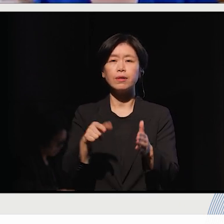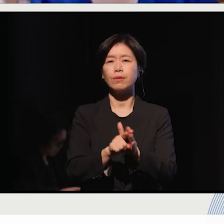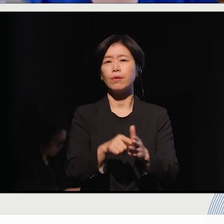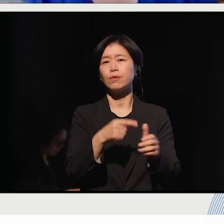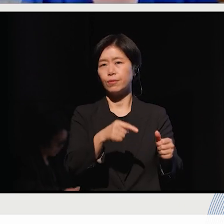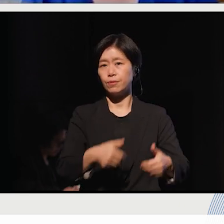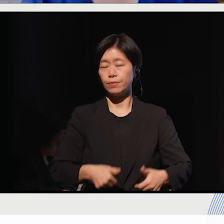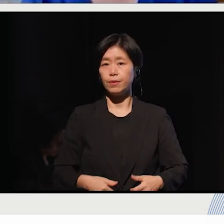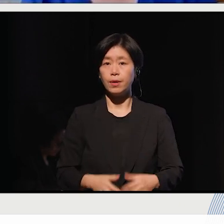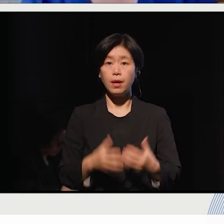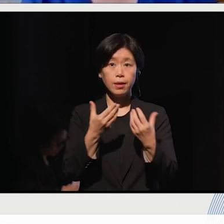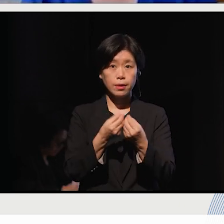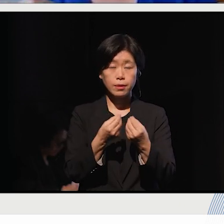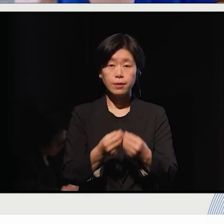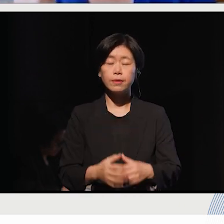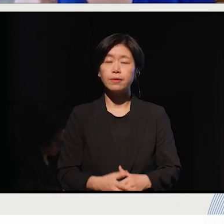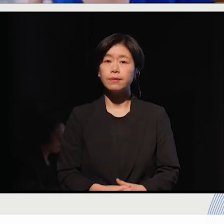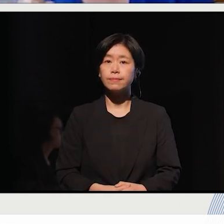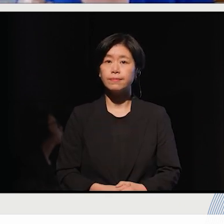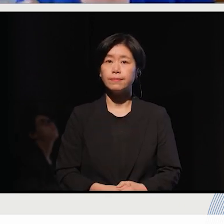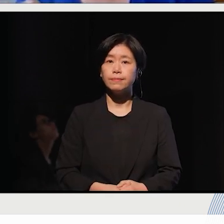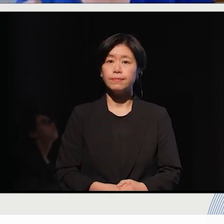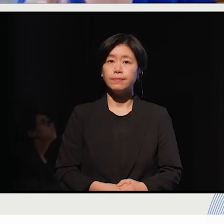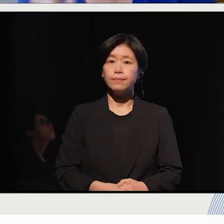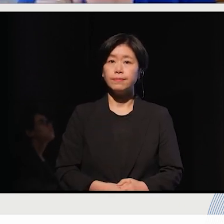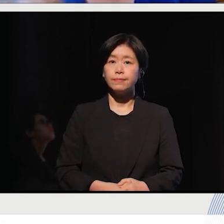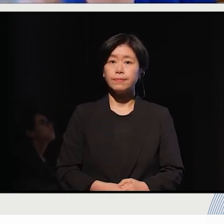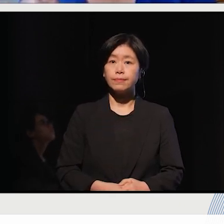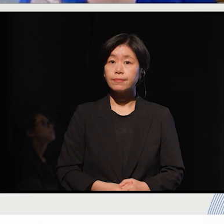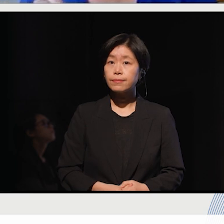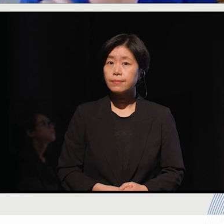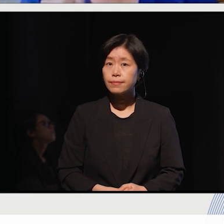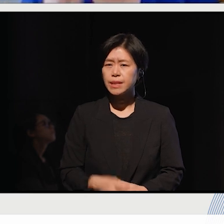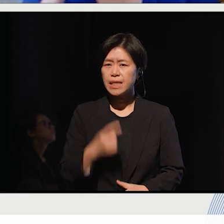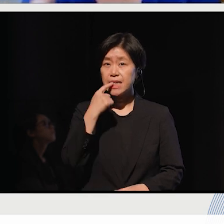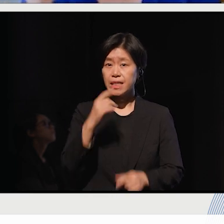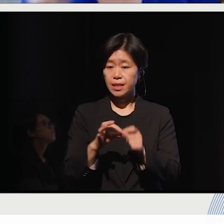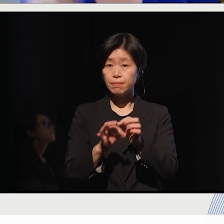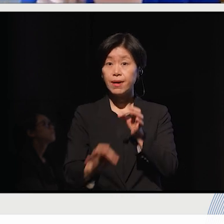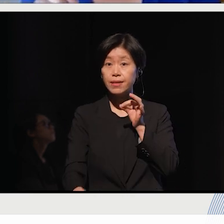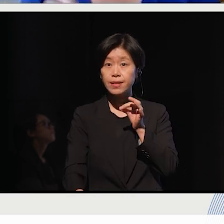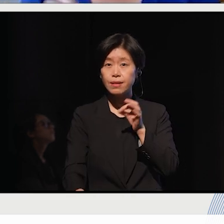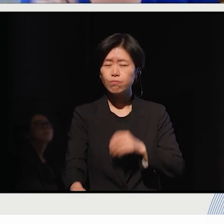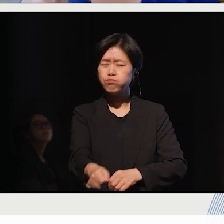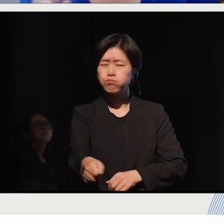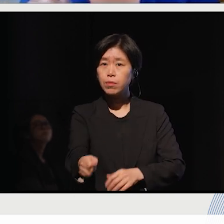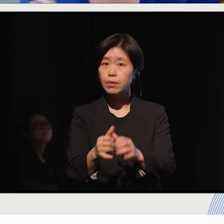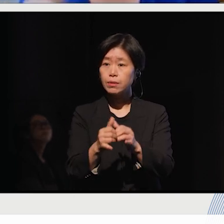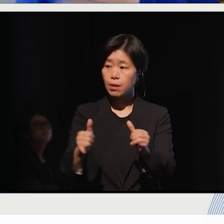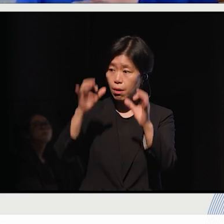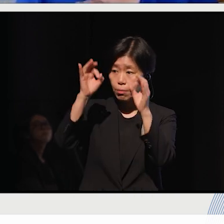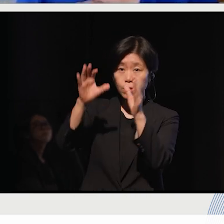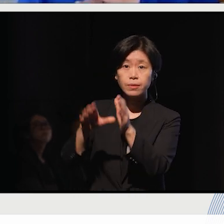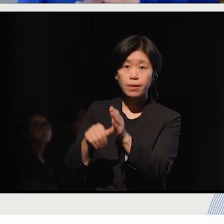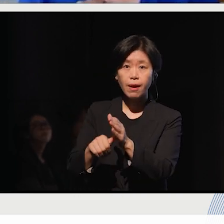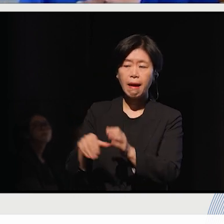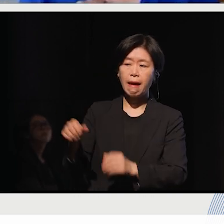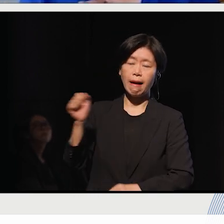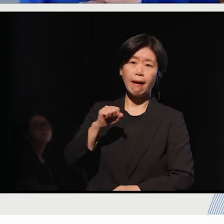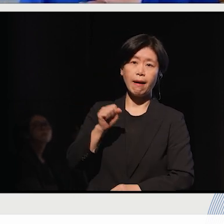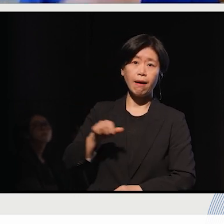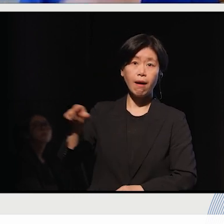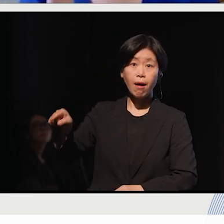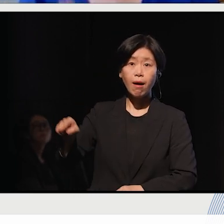with a white cane, for example, you might go, "Oh, they're blind. I'm assuming they're blind. And oh, if they're blind, I assume they need my